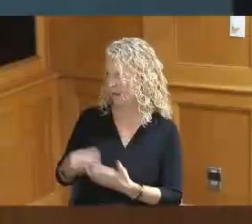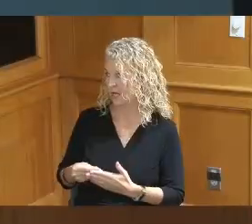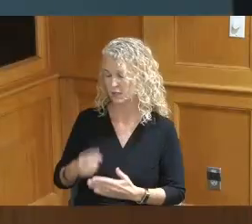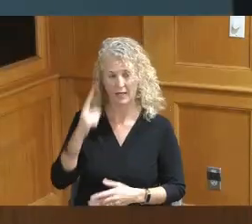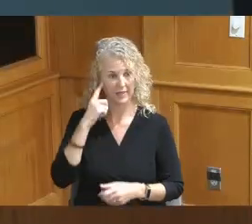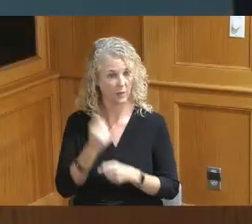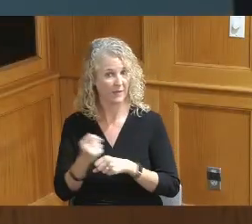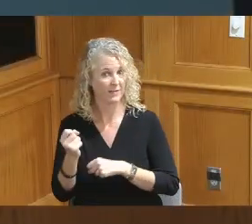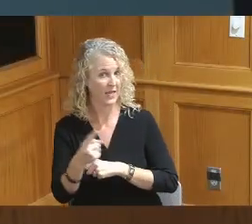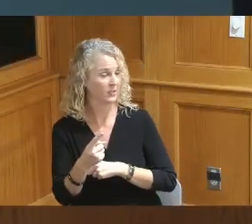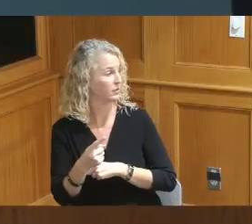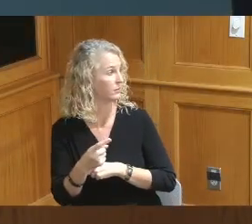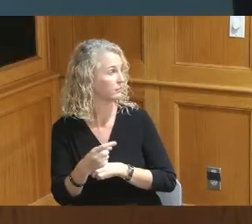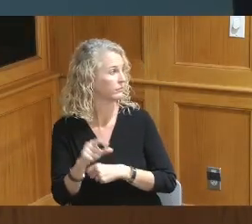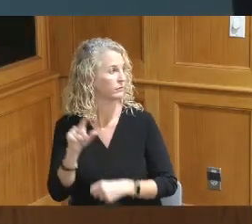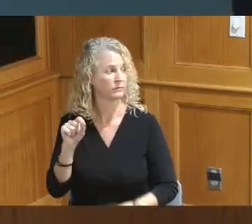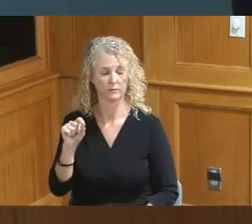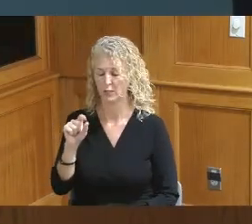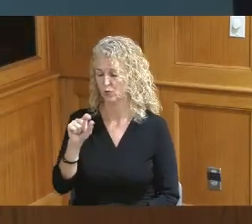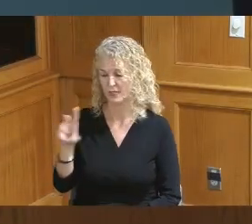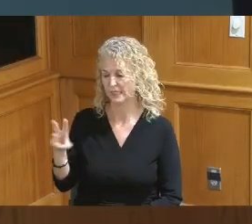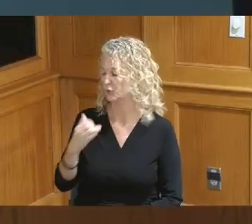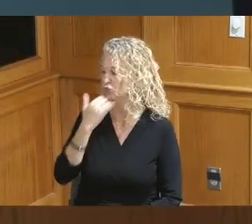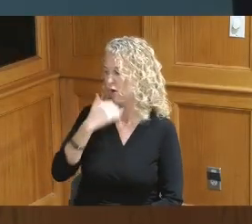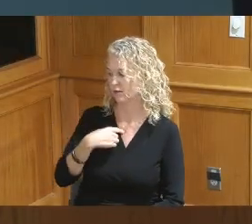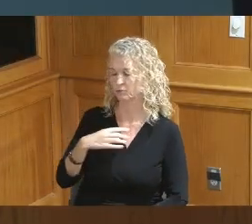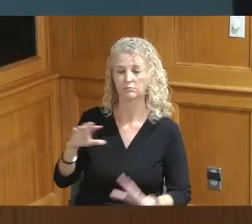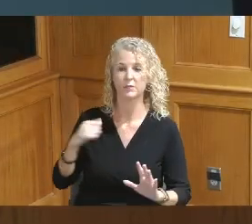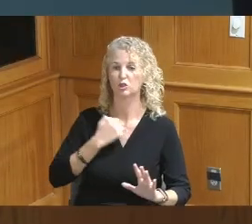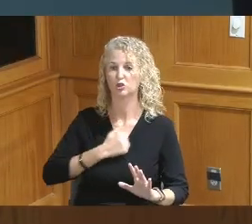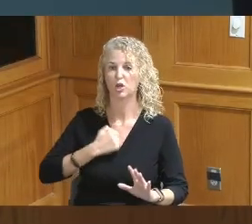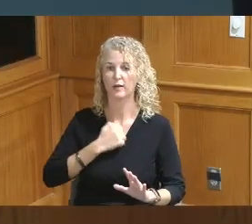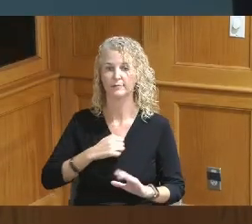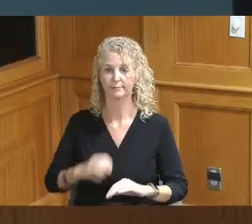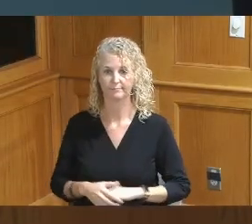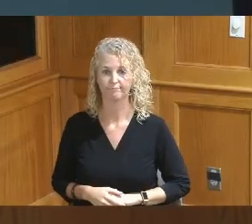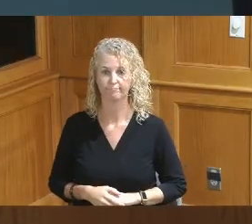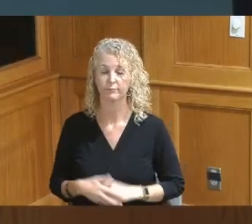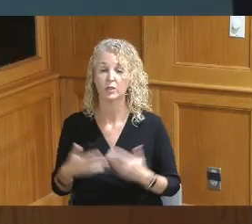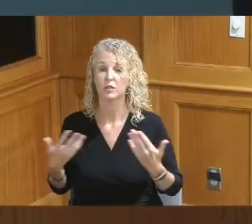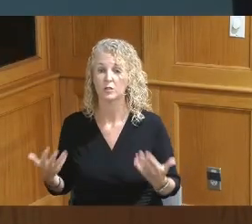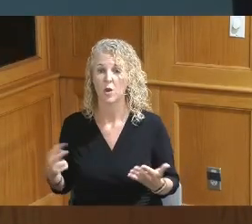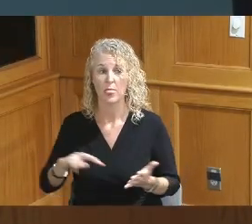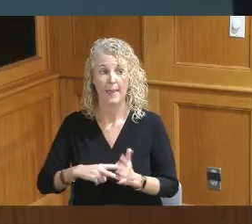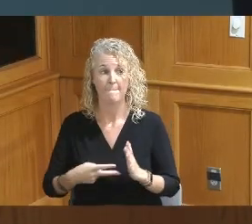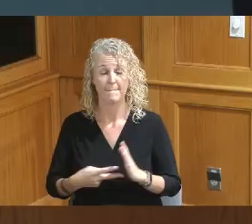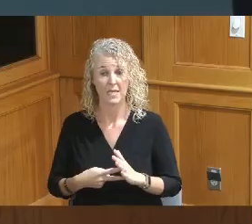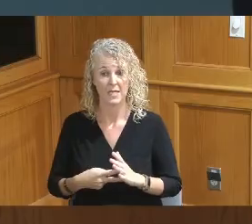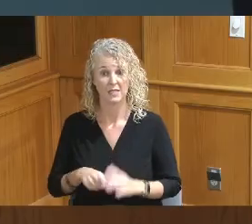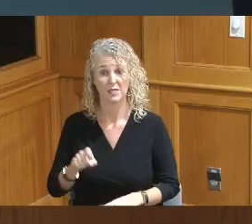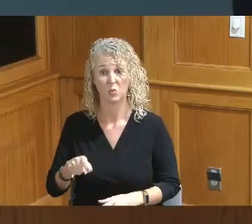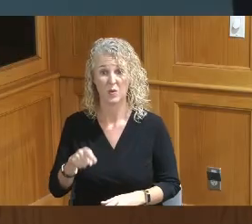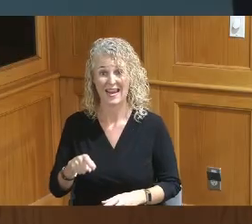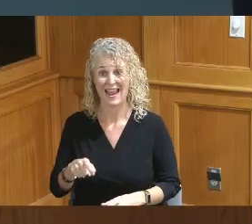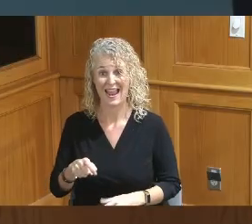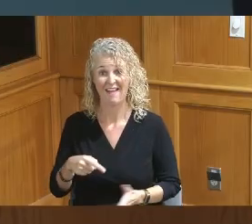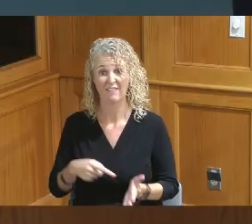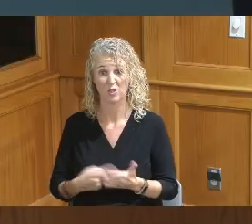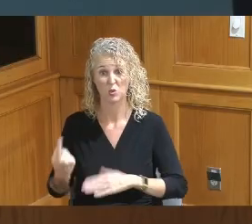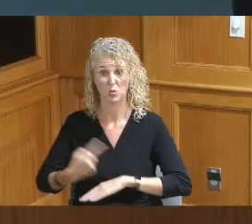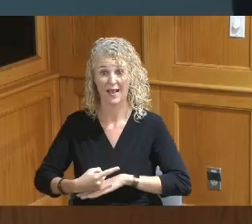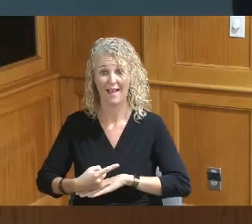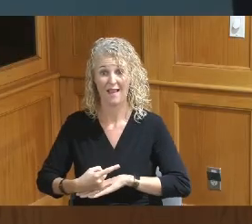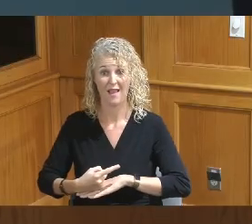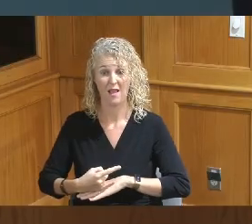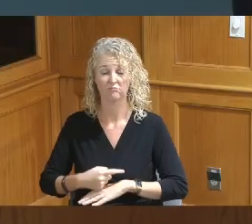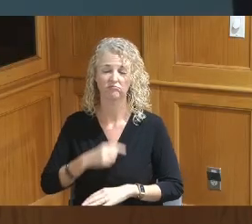We have until 26. I'm sorry. I apologize. But we do have a deadline. So